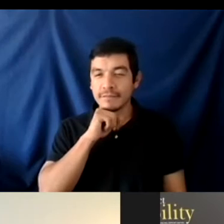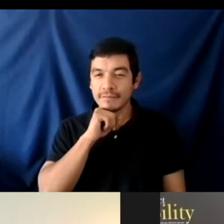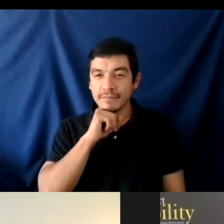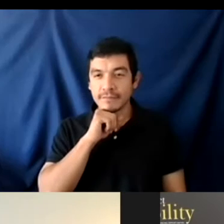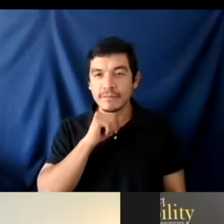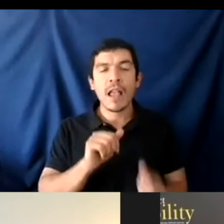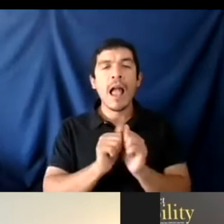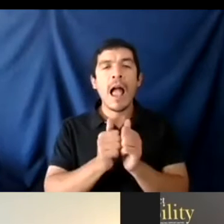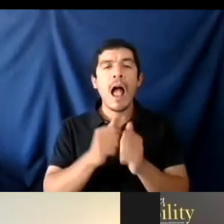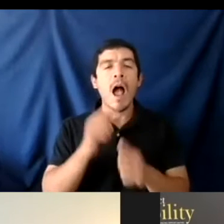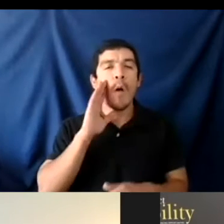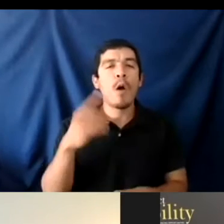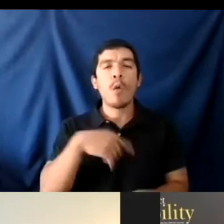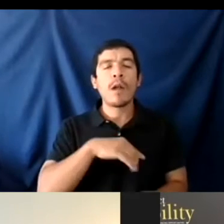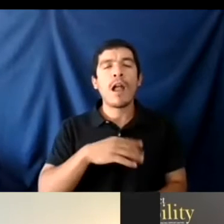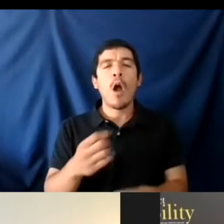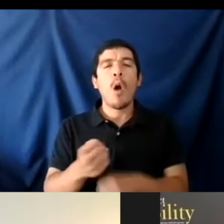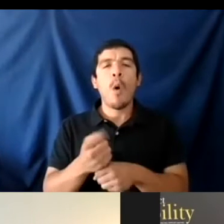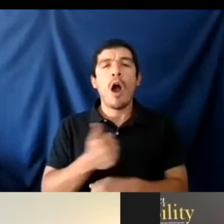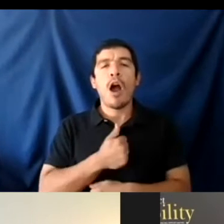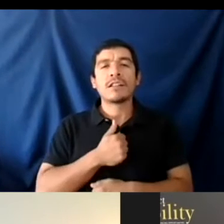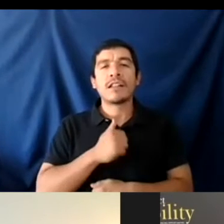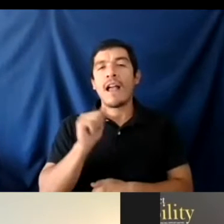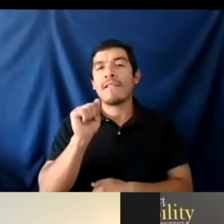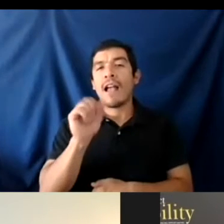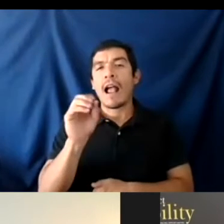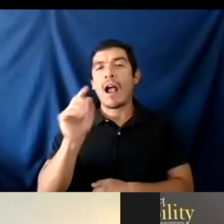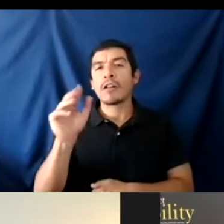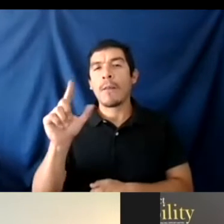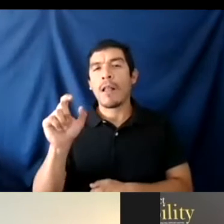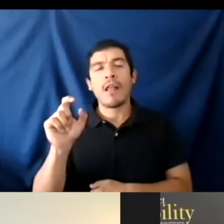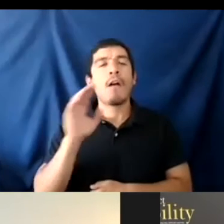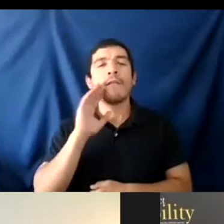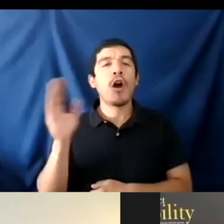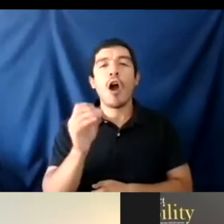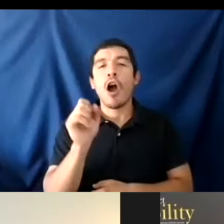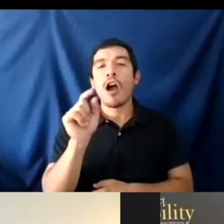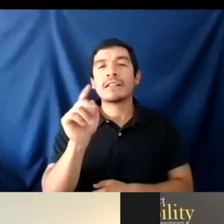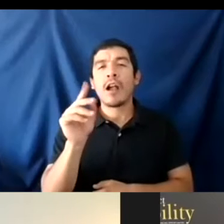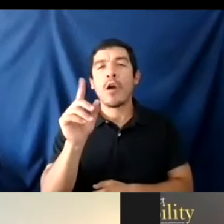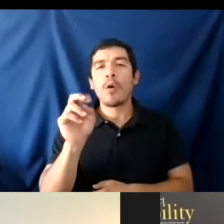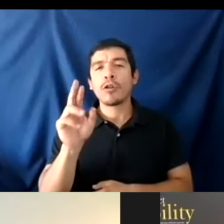How will we hold ourselves accountable to our stakeholders, funders, and the wider community?